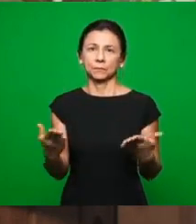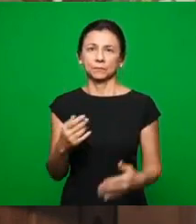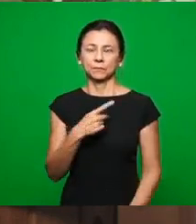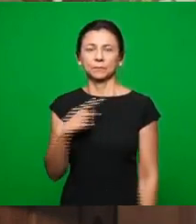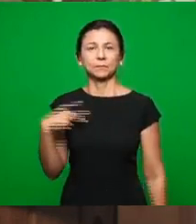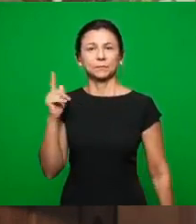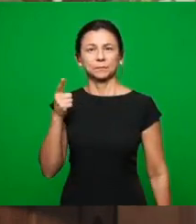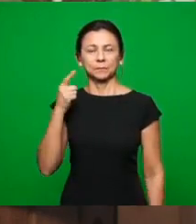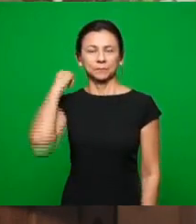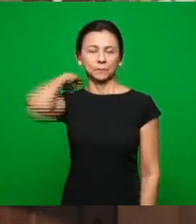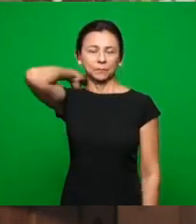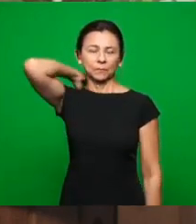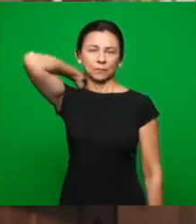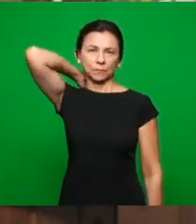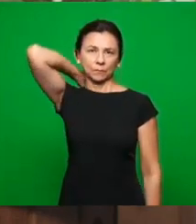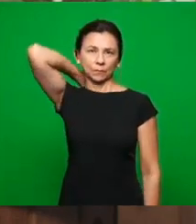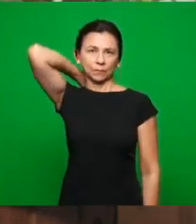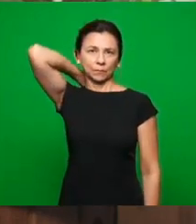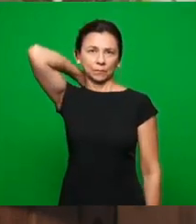the topic with Pastor JLT.